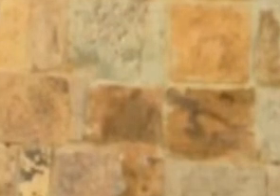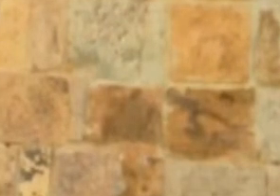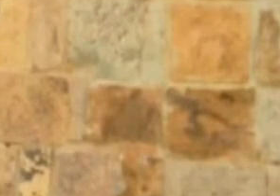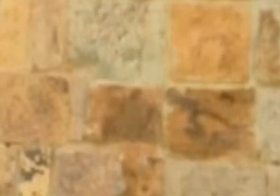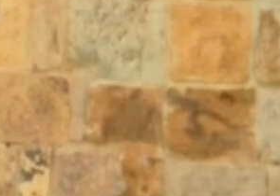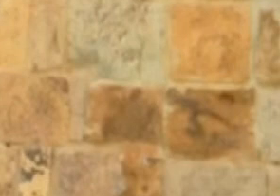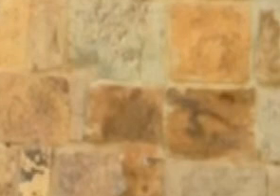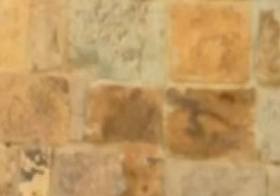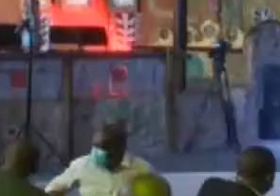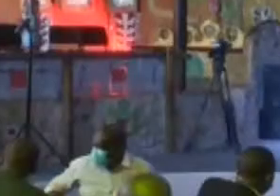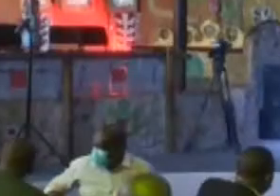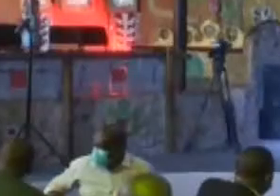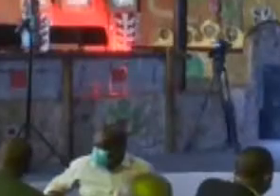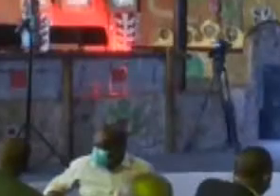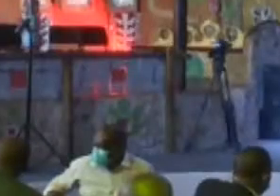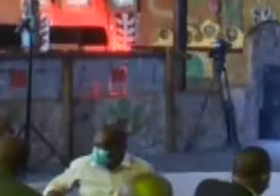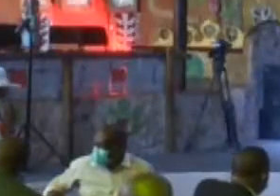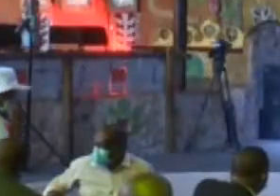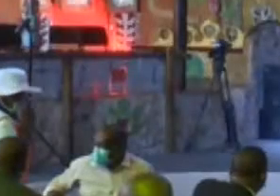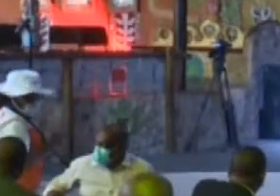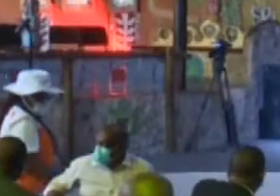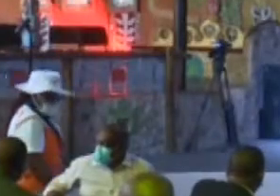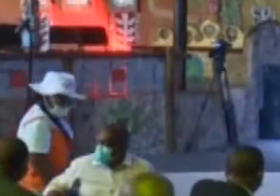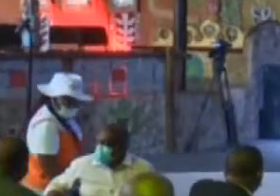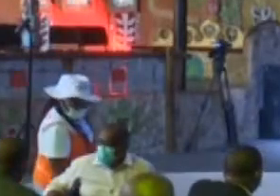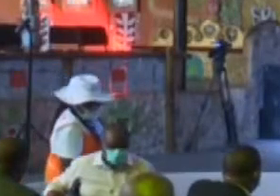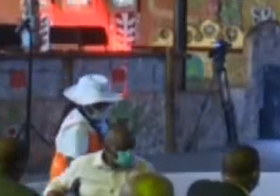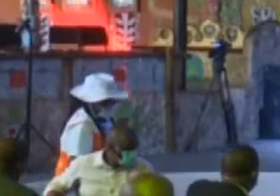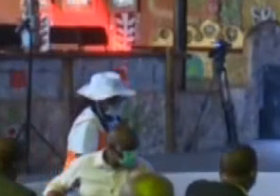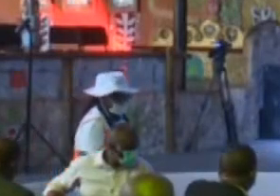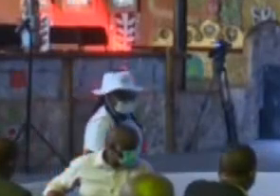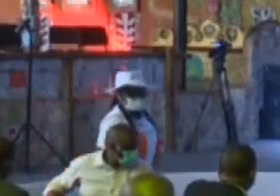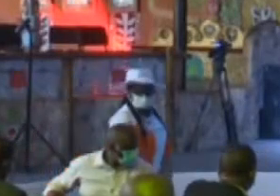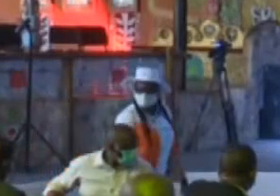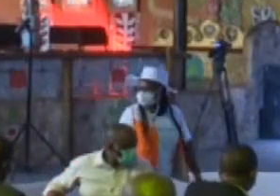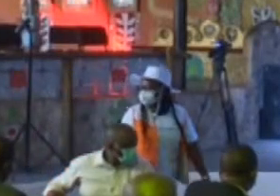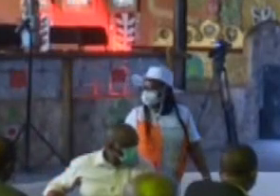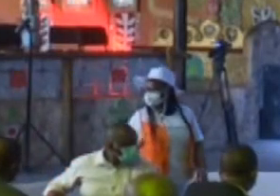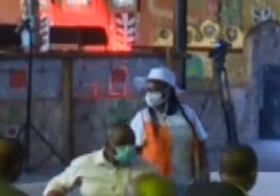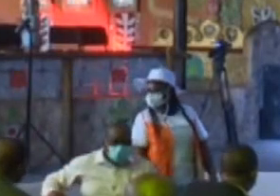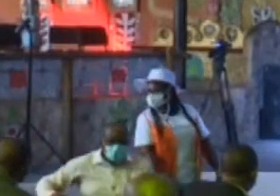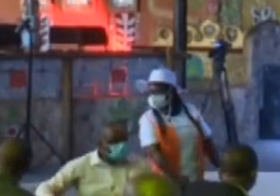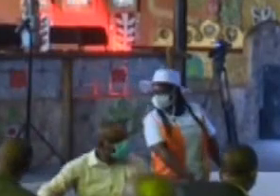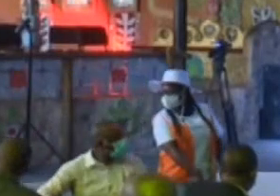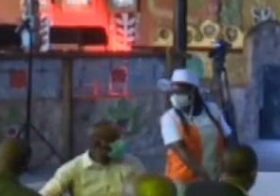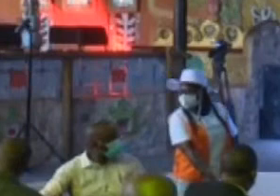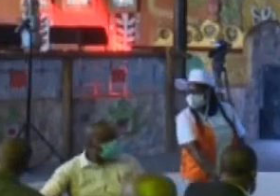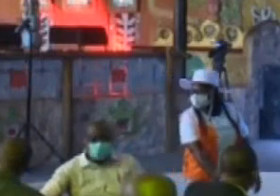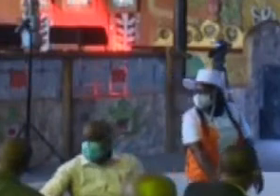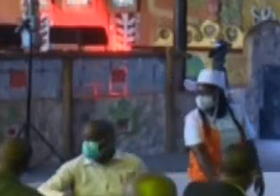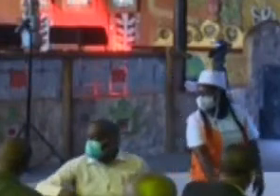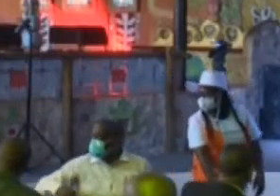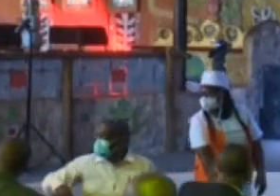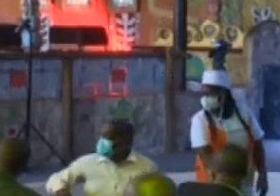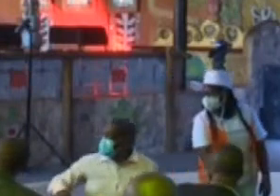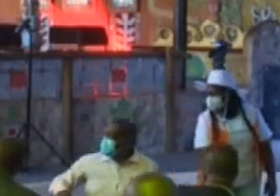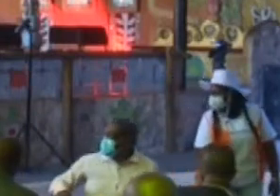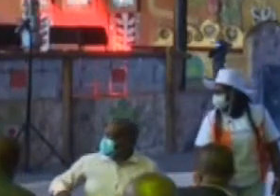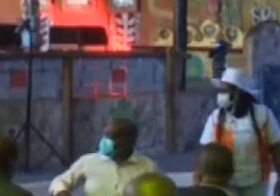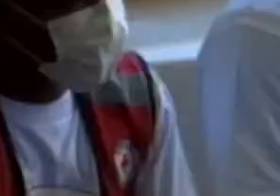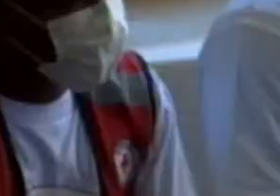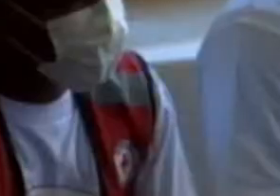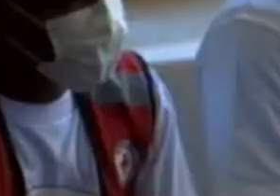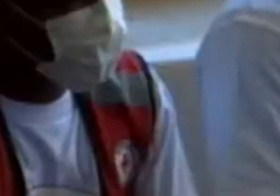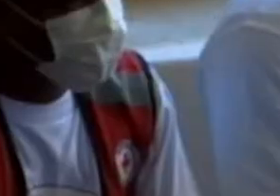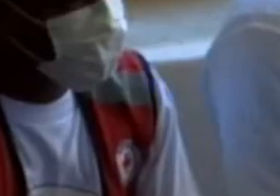This is also an indication that they are uniting with the nation against COVID-19. Exactly. Larry, thank you so much for joining us. And we do hope that